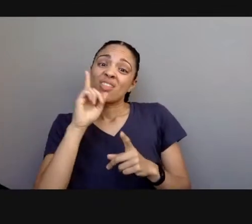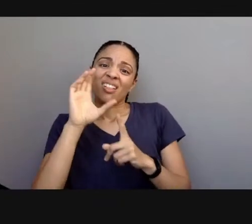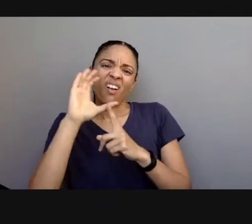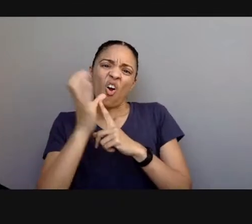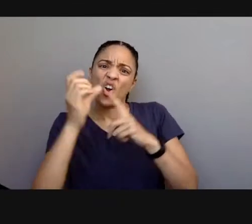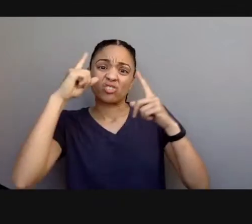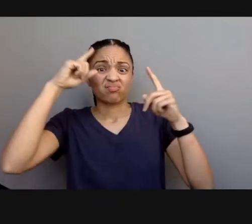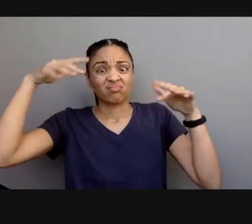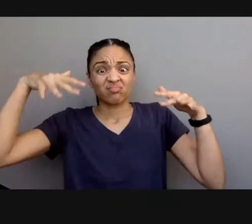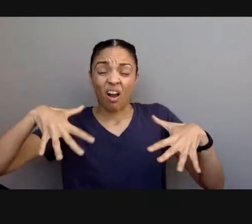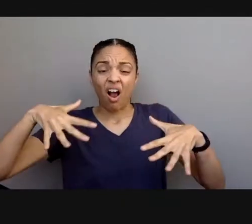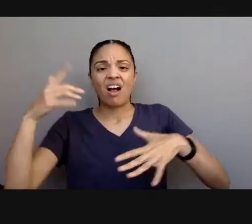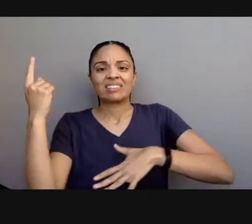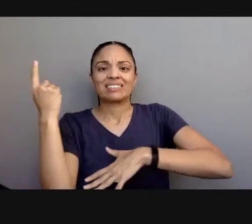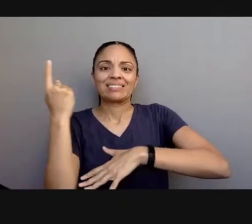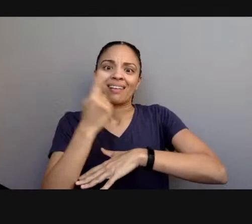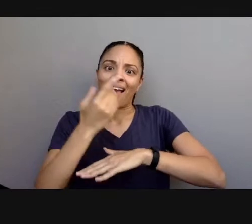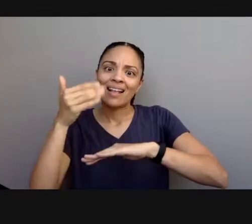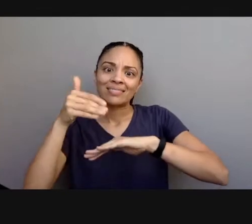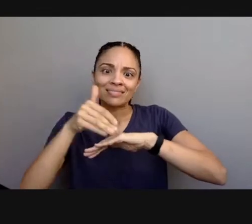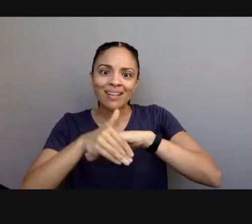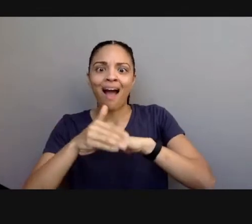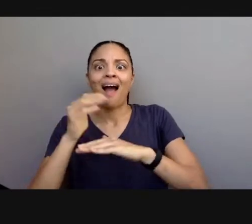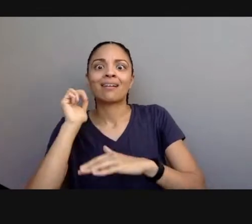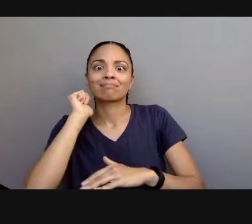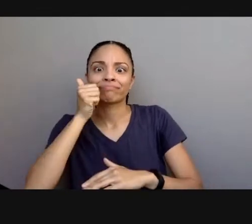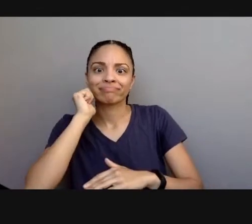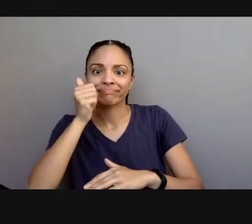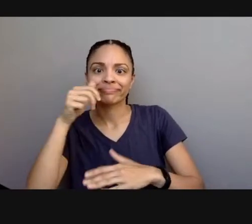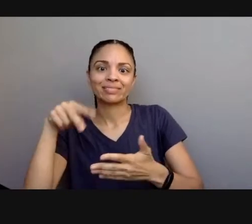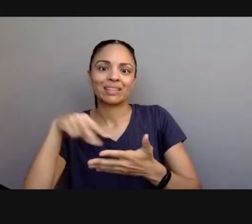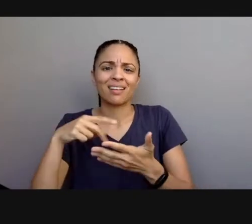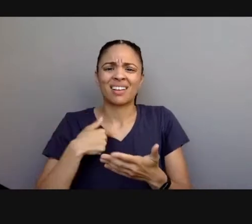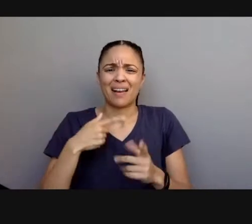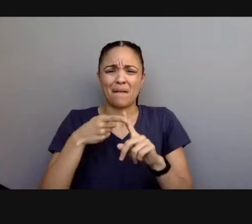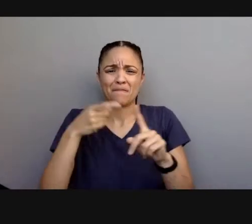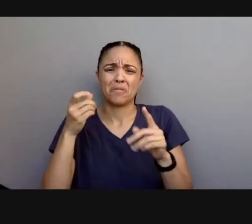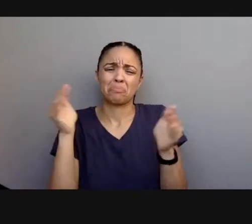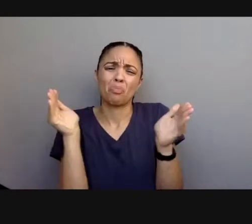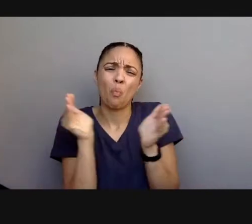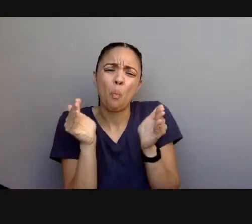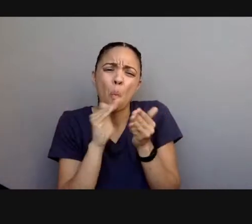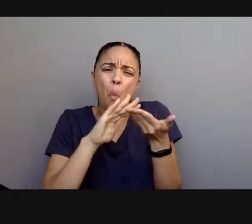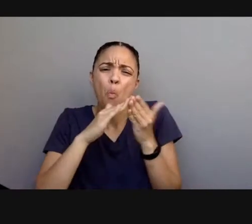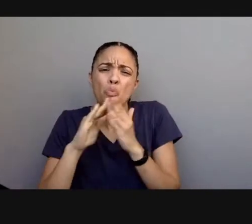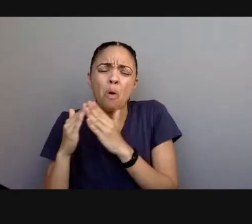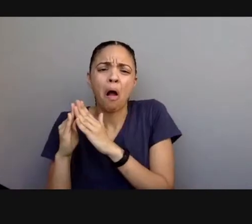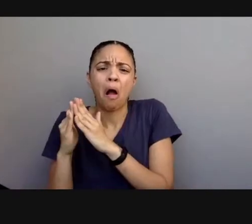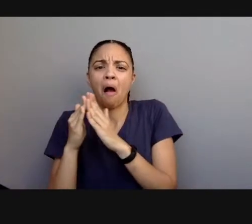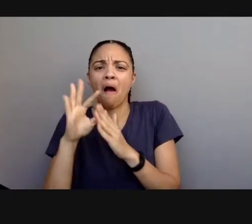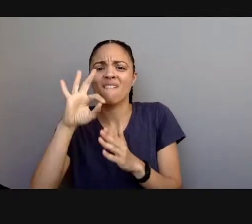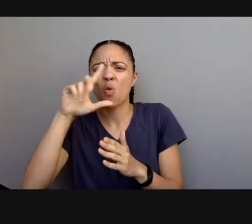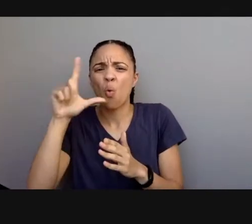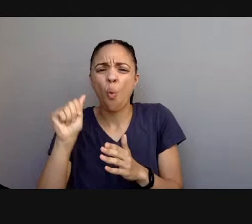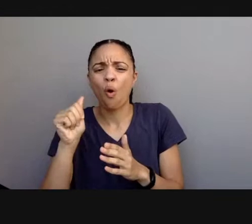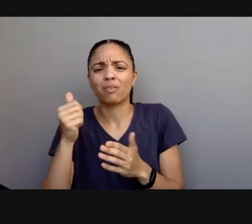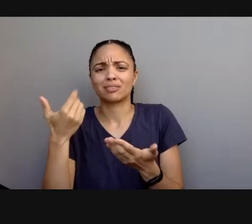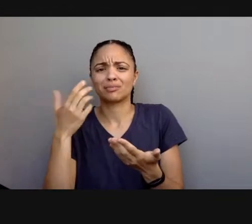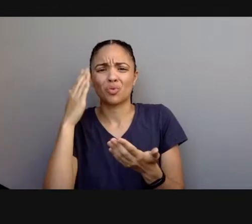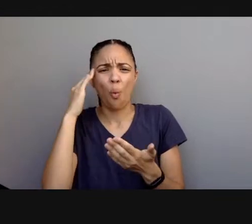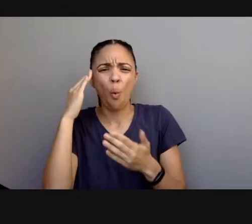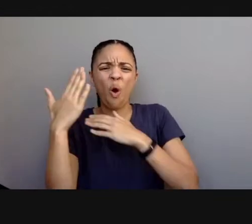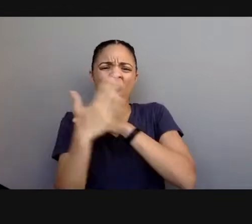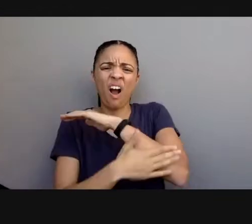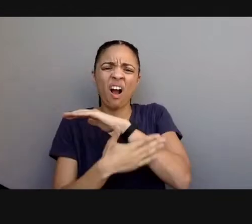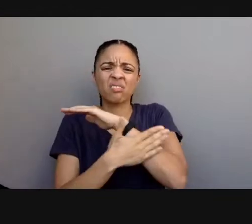and night. I'm coming from a small town in Florida, which is, kind of country, a little, it's just a completely different atmosphere than coming to New